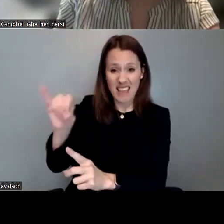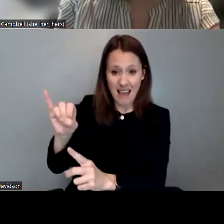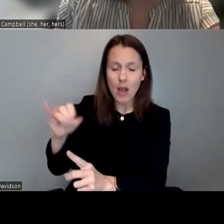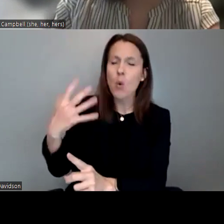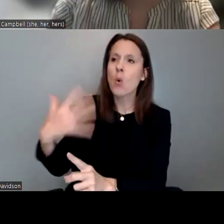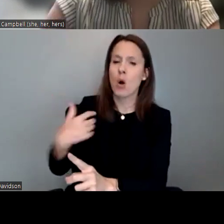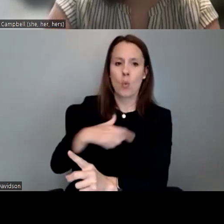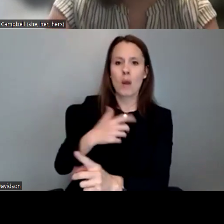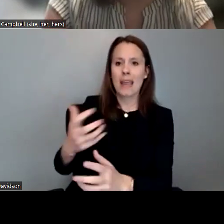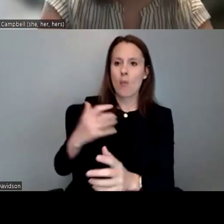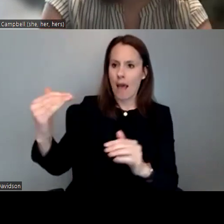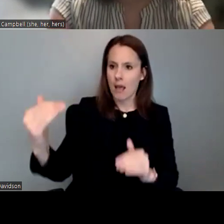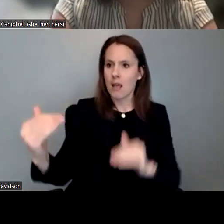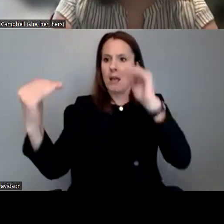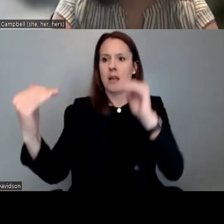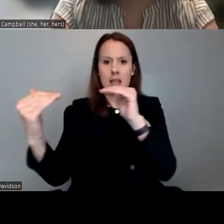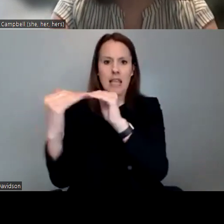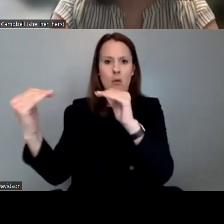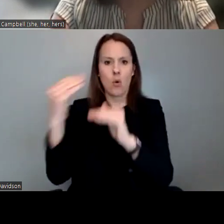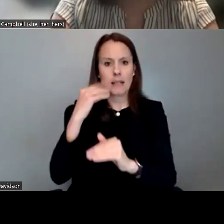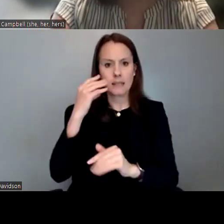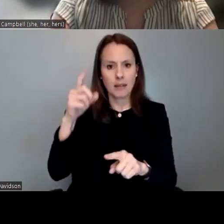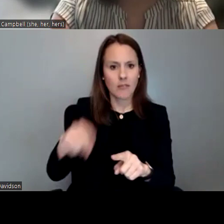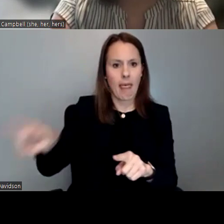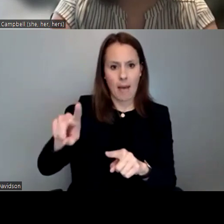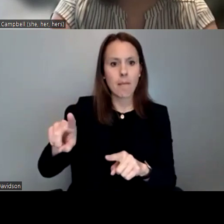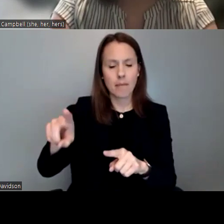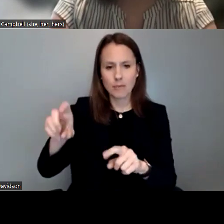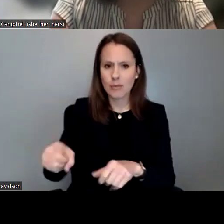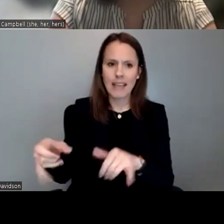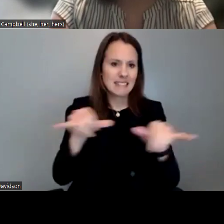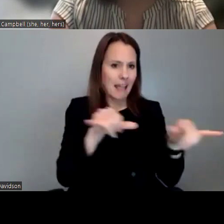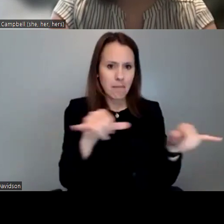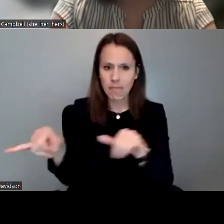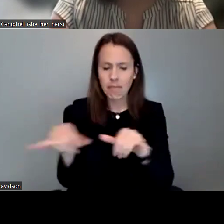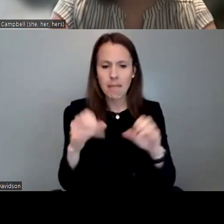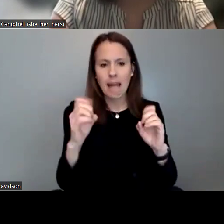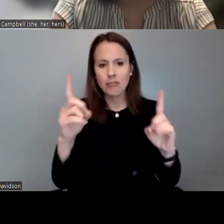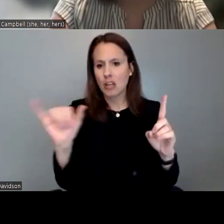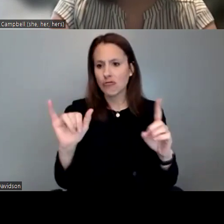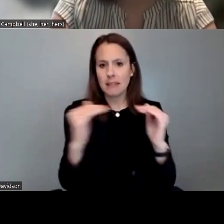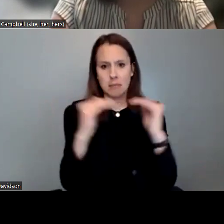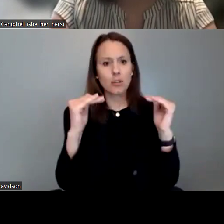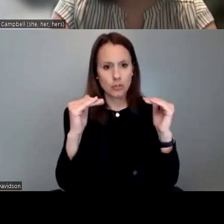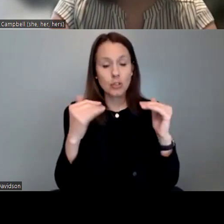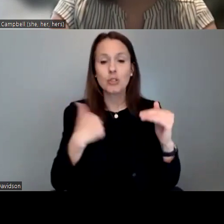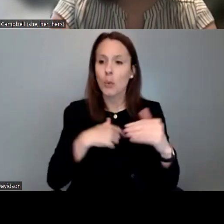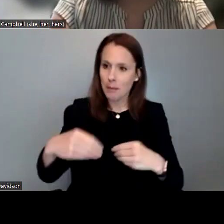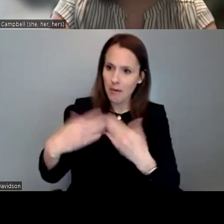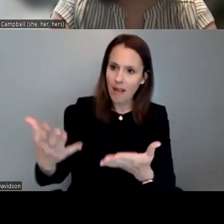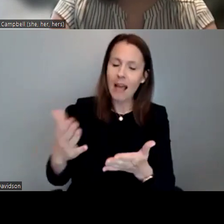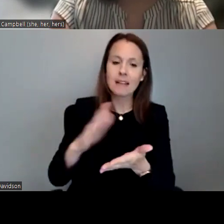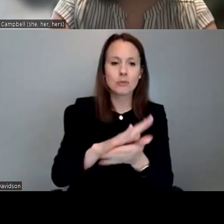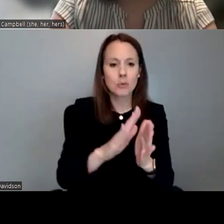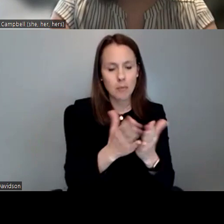the playing field for them so that they can keep up with their peers. So not only are we providing textbooks in